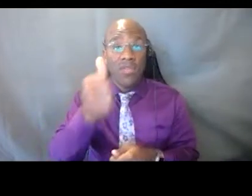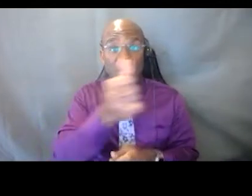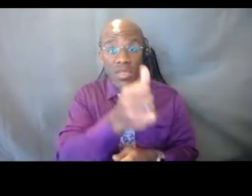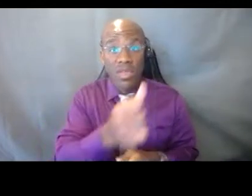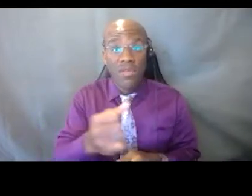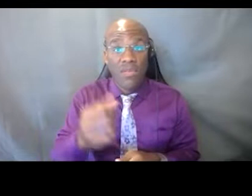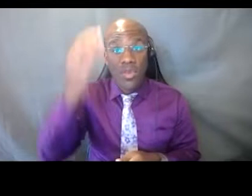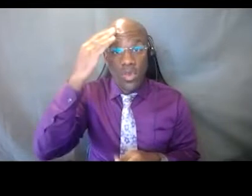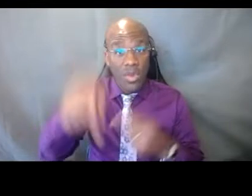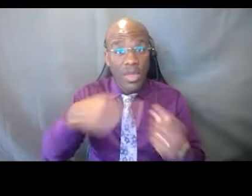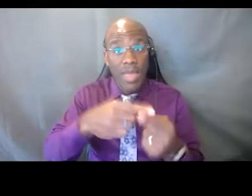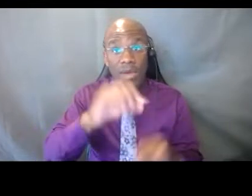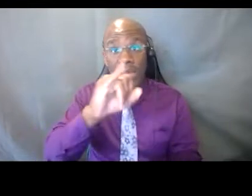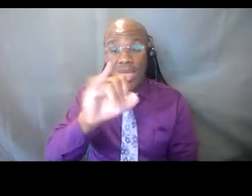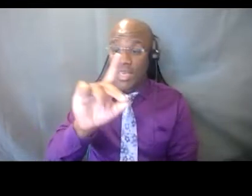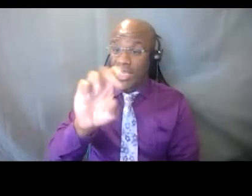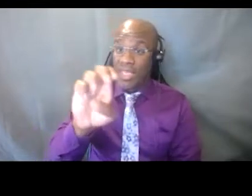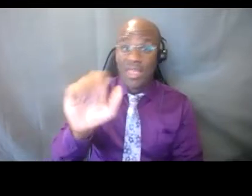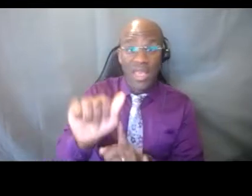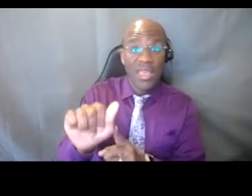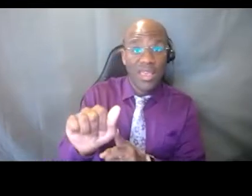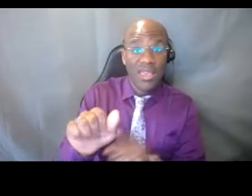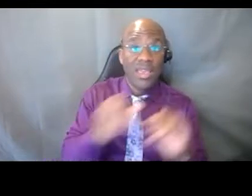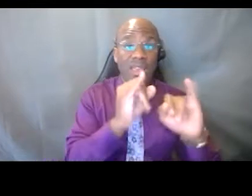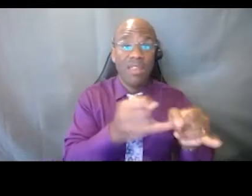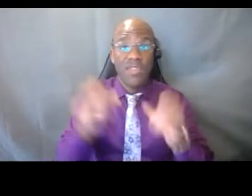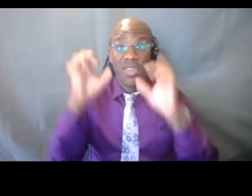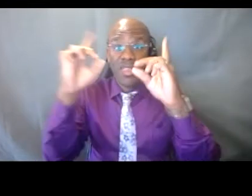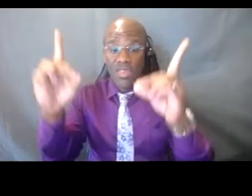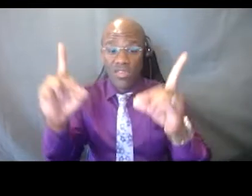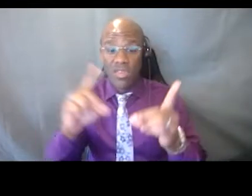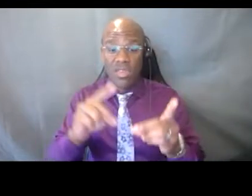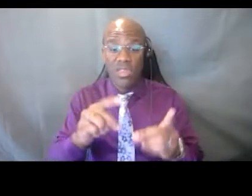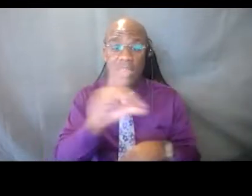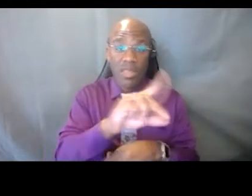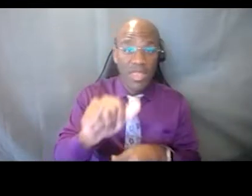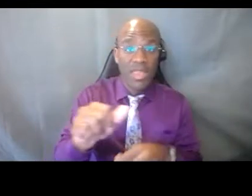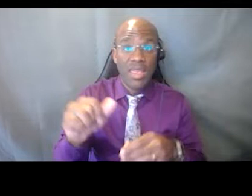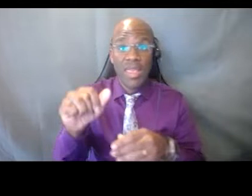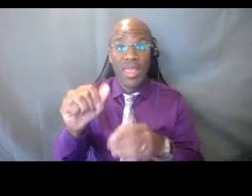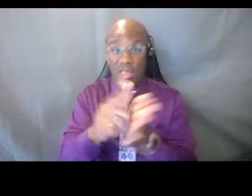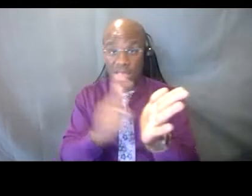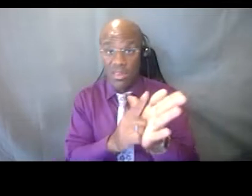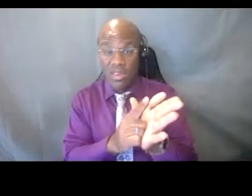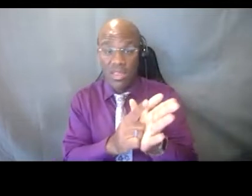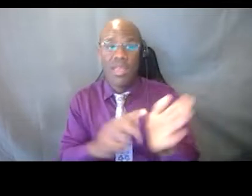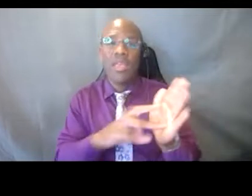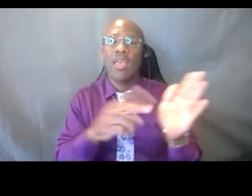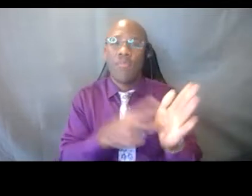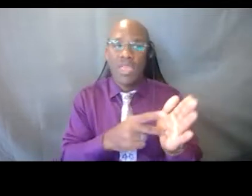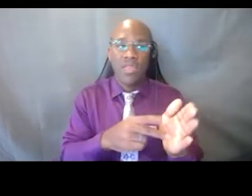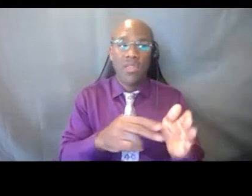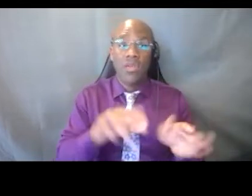with Disabilities Education Act, IDEA, the legislation promotes that all children with disabilities be placed in the least restricted